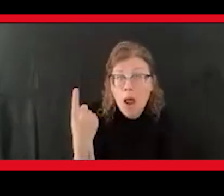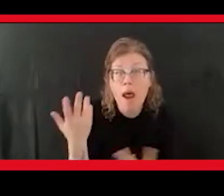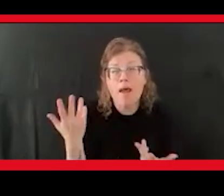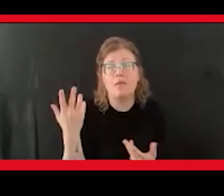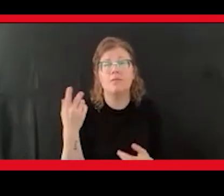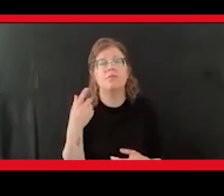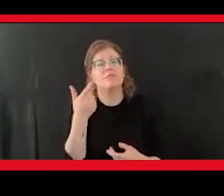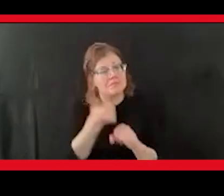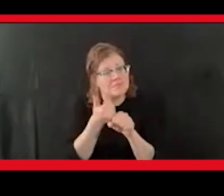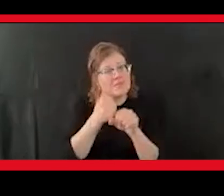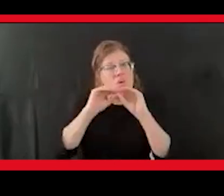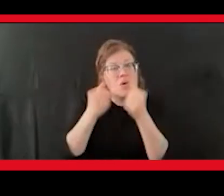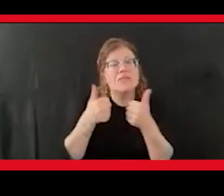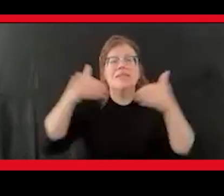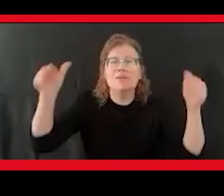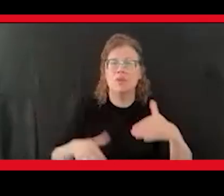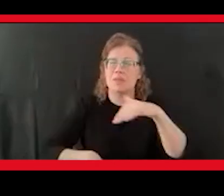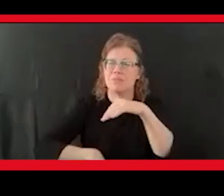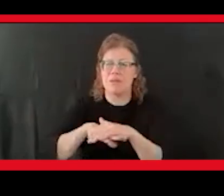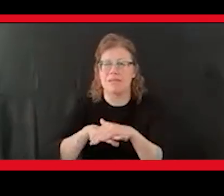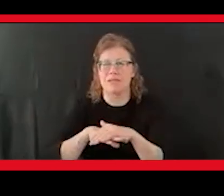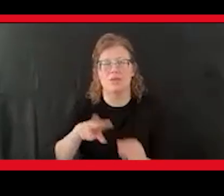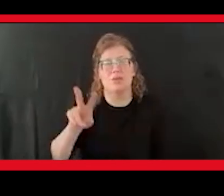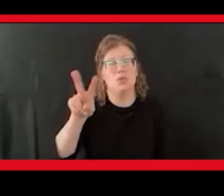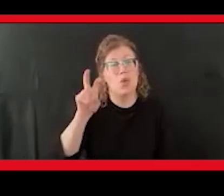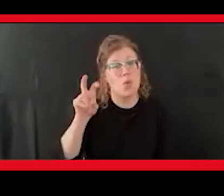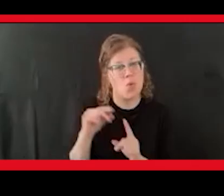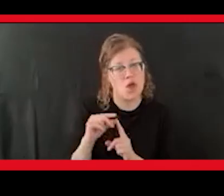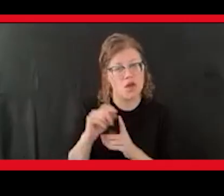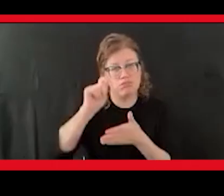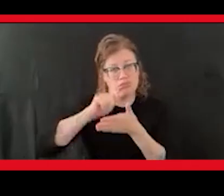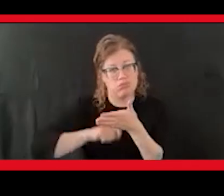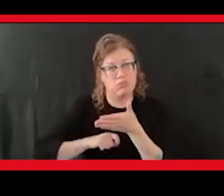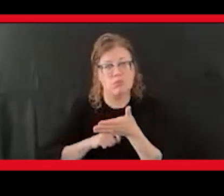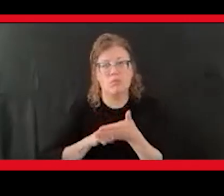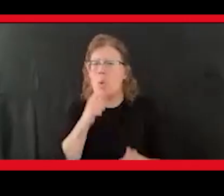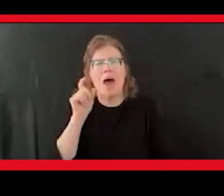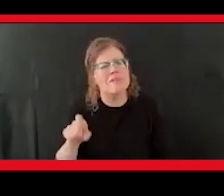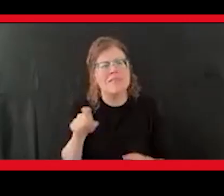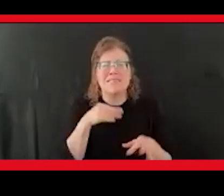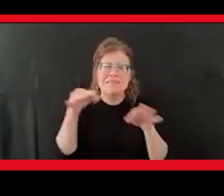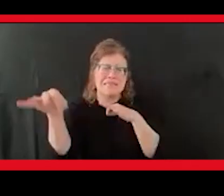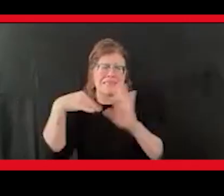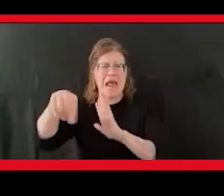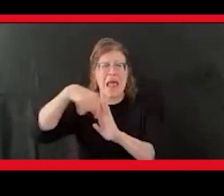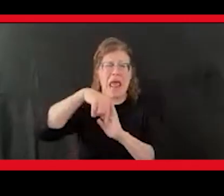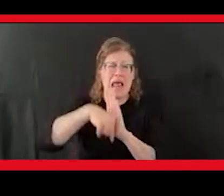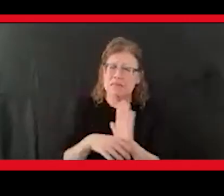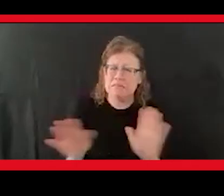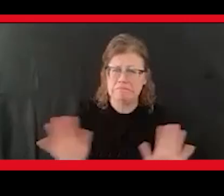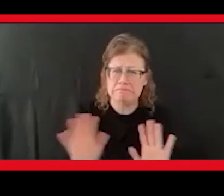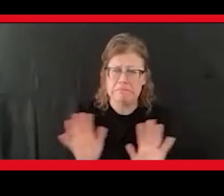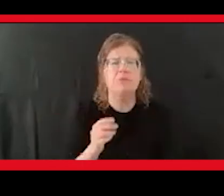the space to talk about this project's artistic impact on your organization later in the